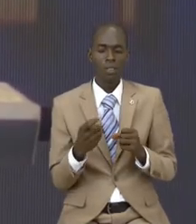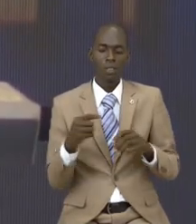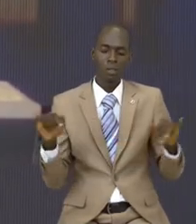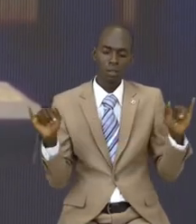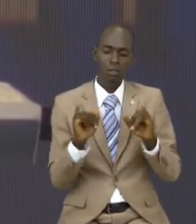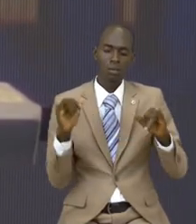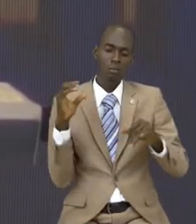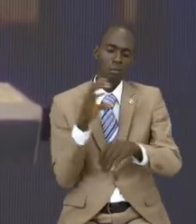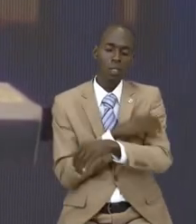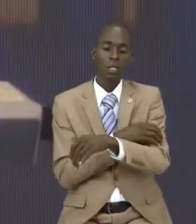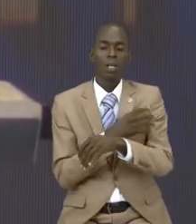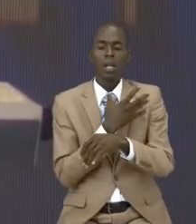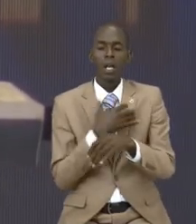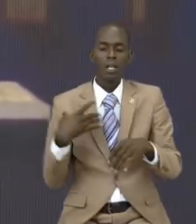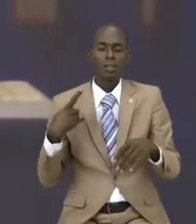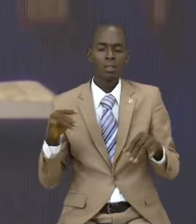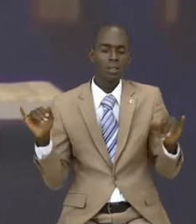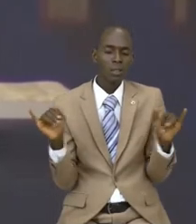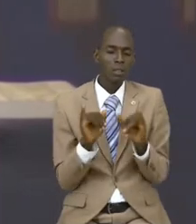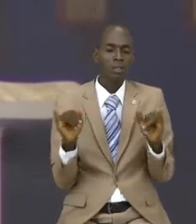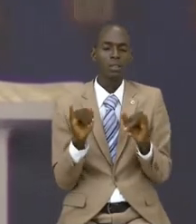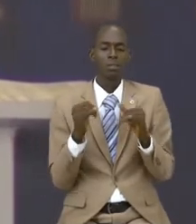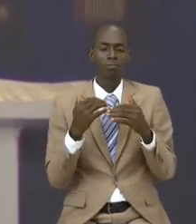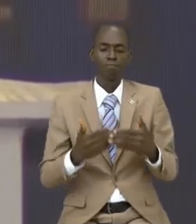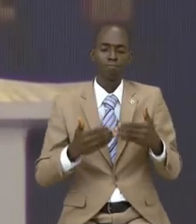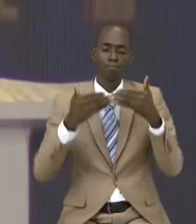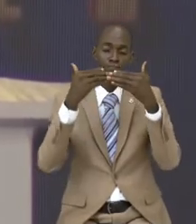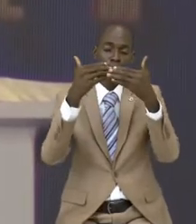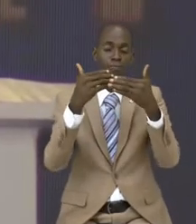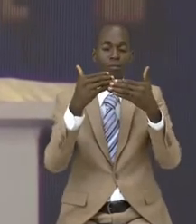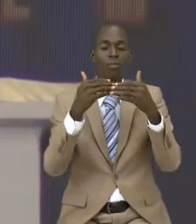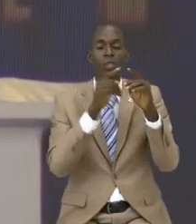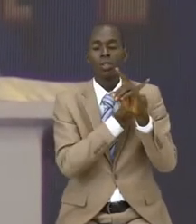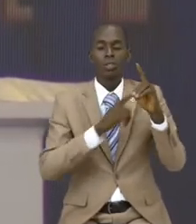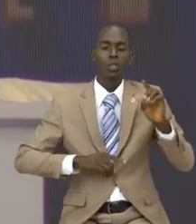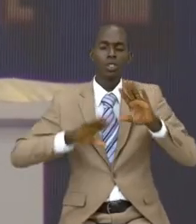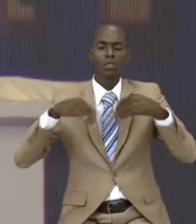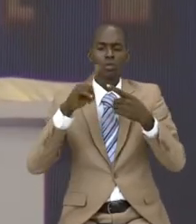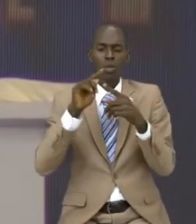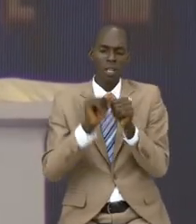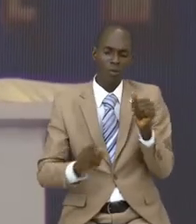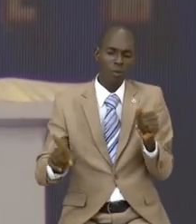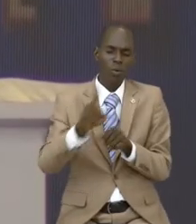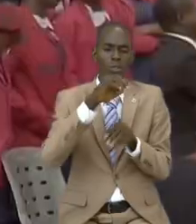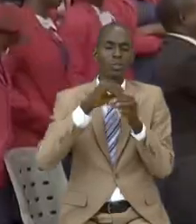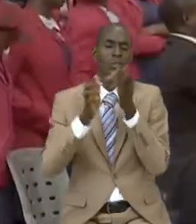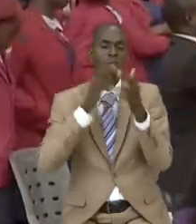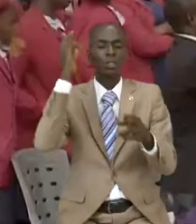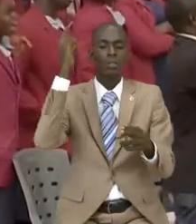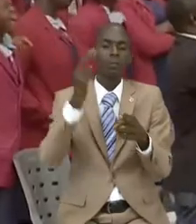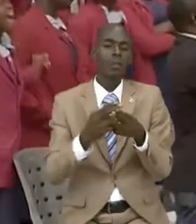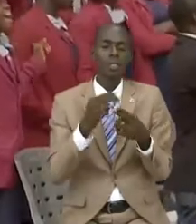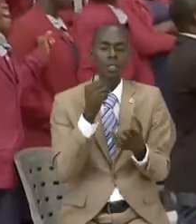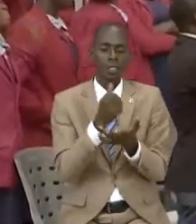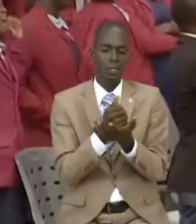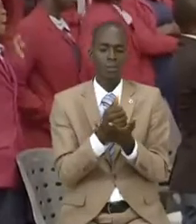power, and the same advance, Lord, give to everyone in Jesus'